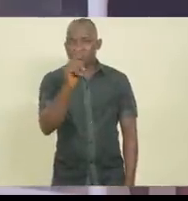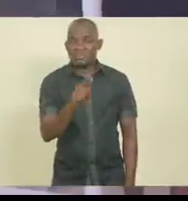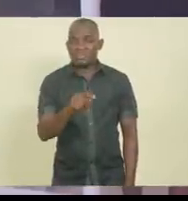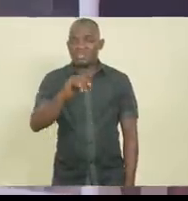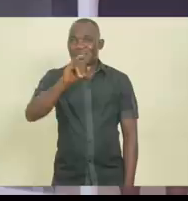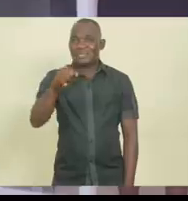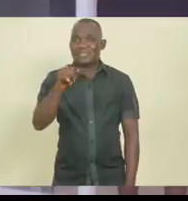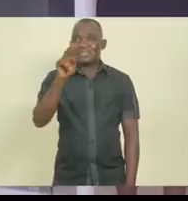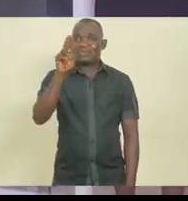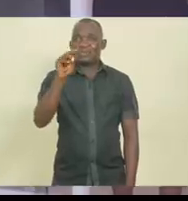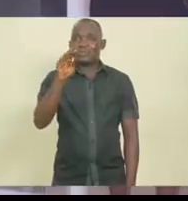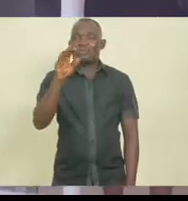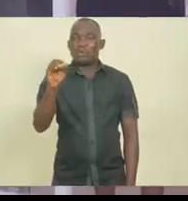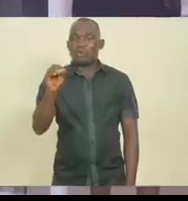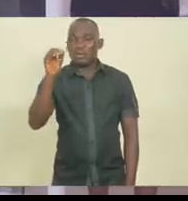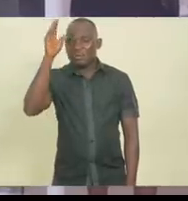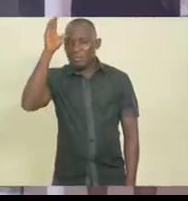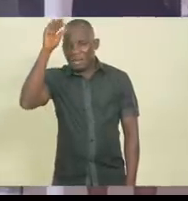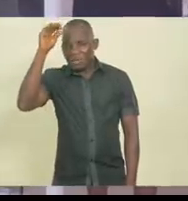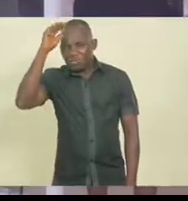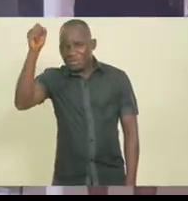Jambo is a tyrant.